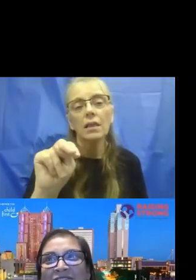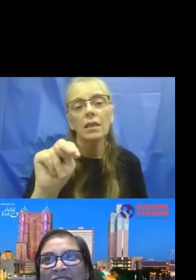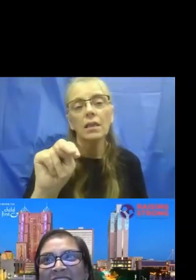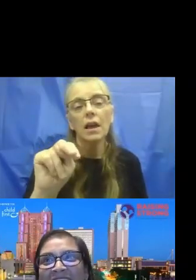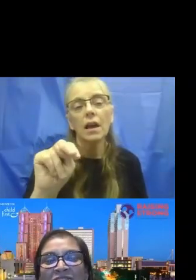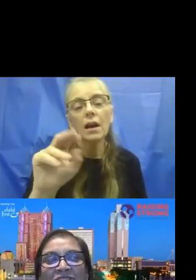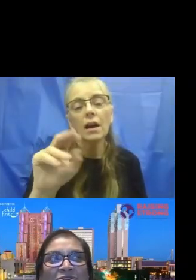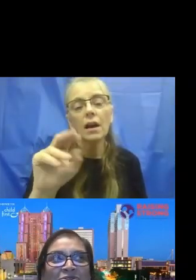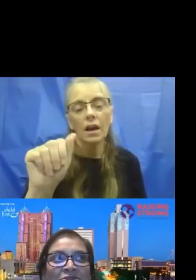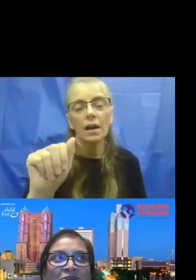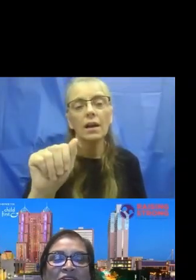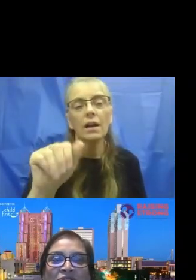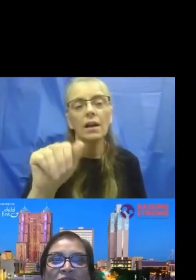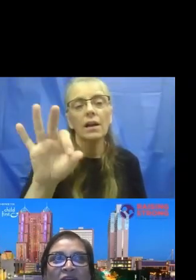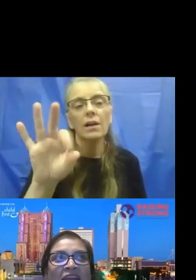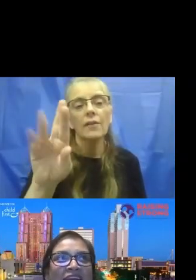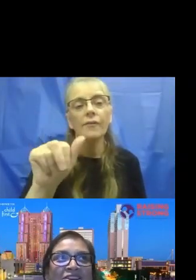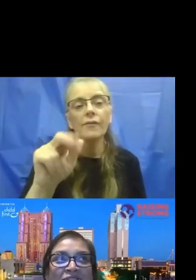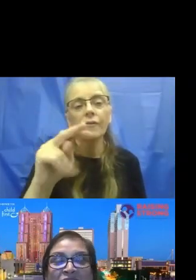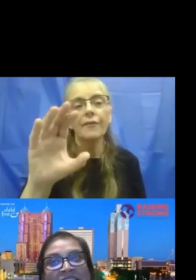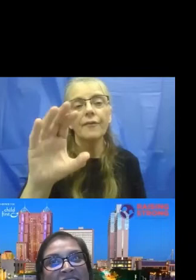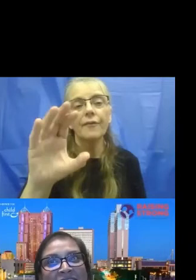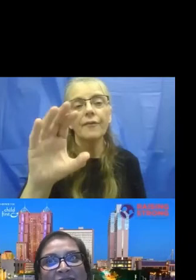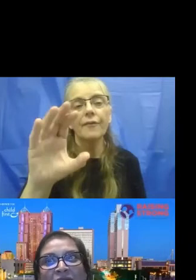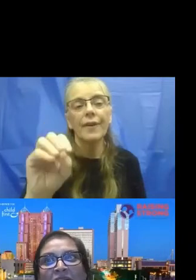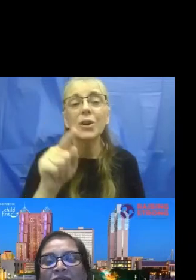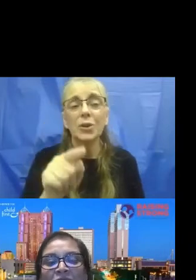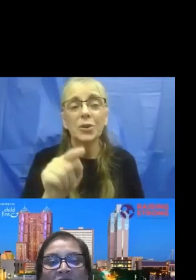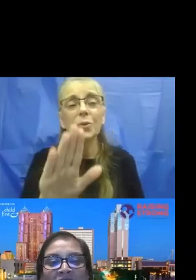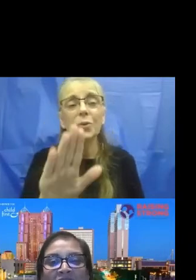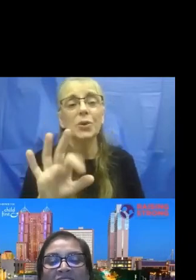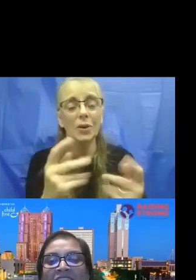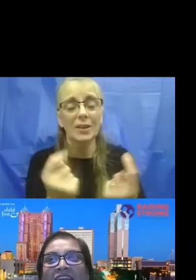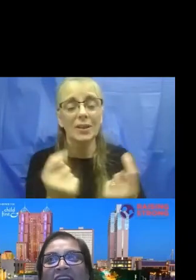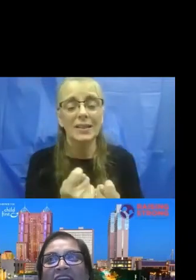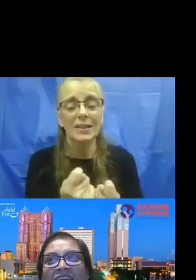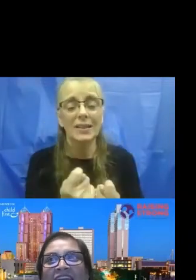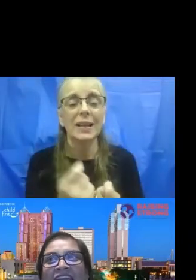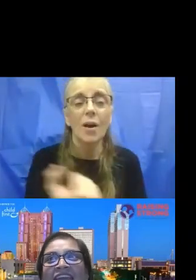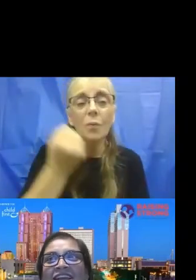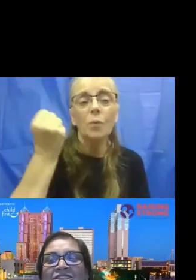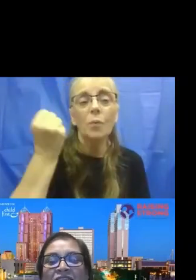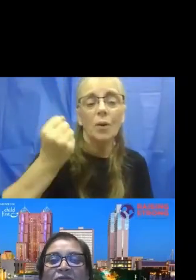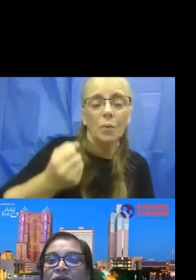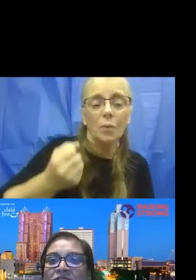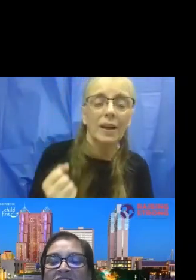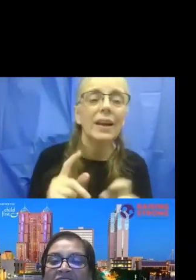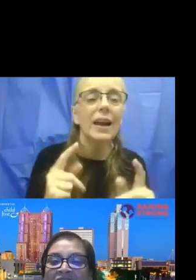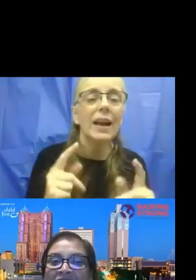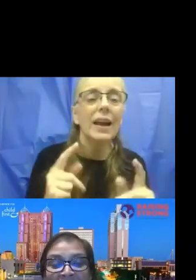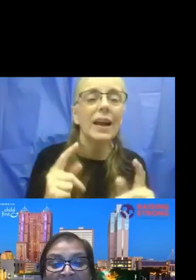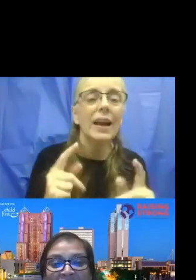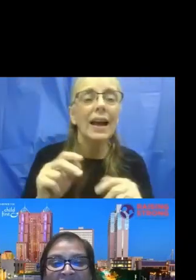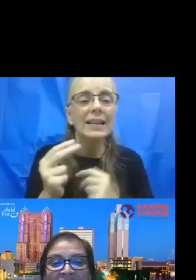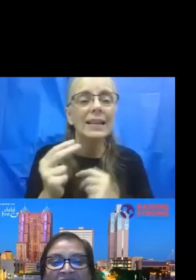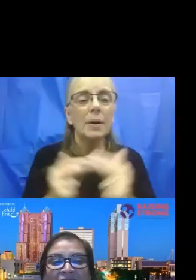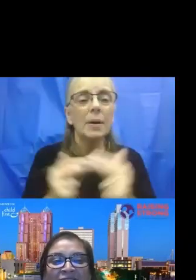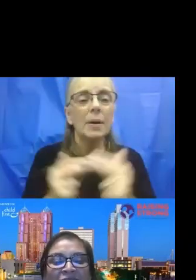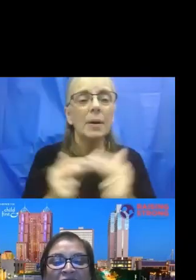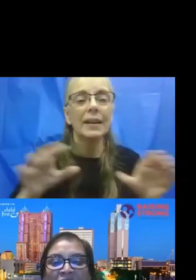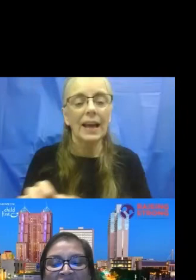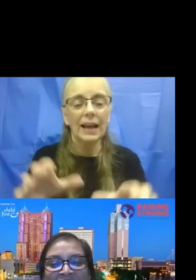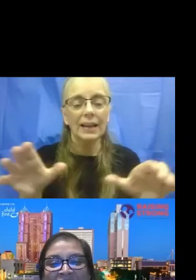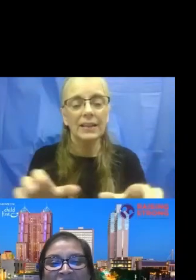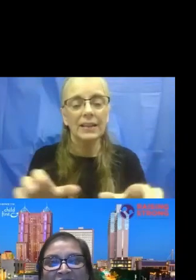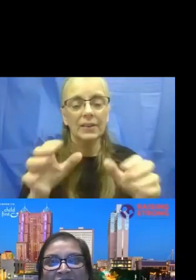Franco, you and your team are winning a team building activity. So